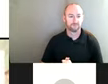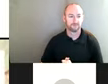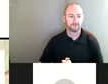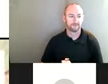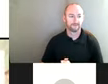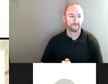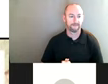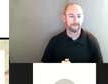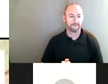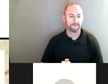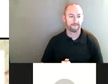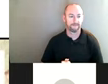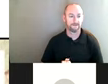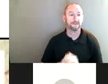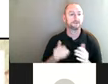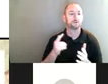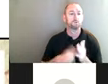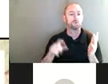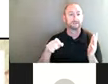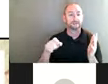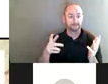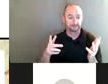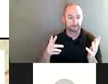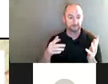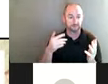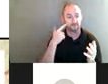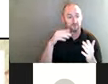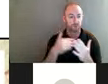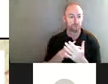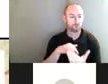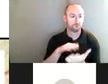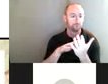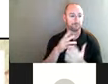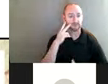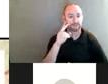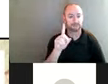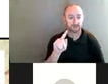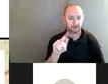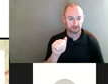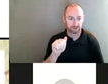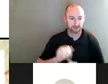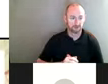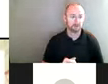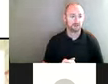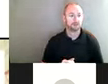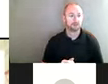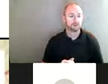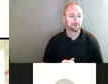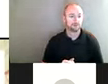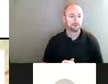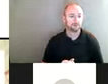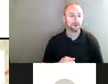within the context of, you know, what do we need in these new approaches to look at data? One of this is, I'm gonna give